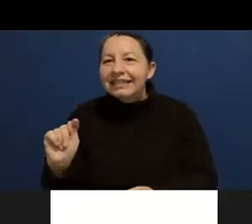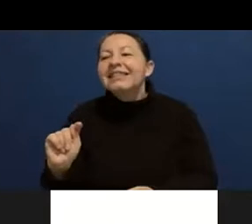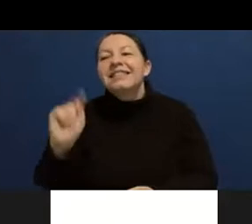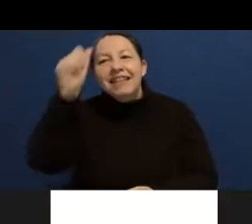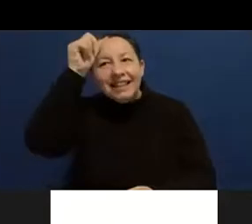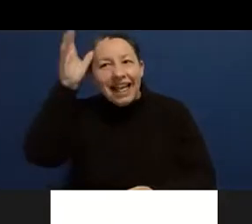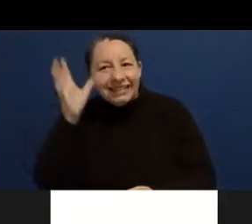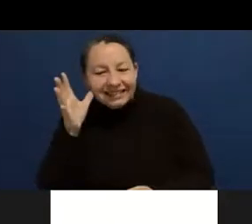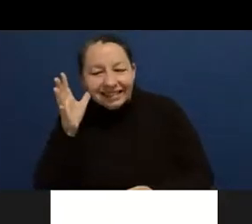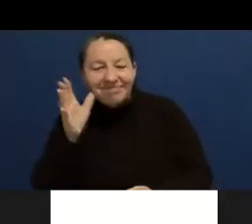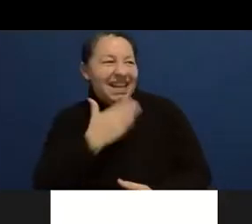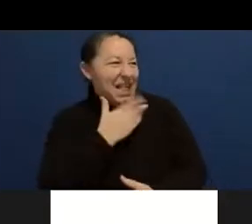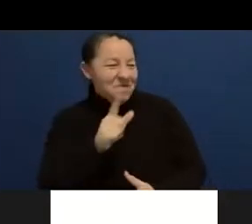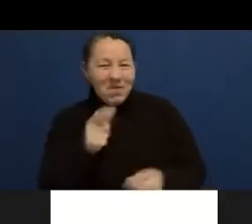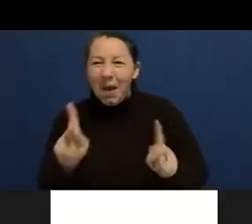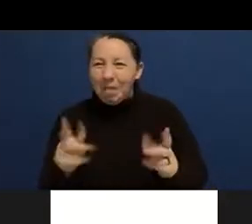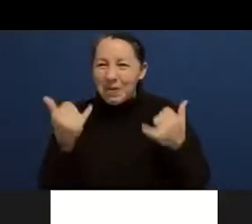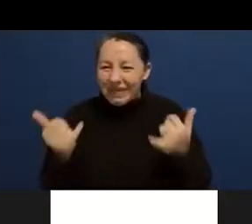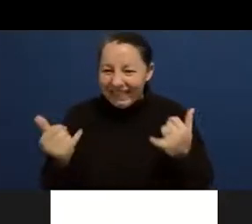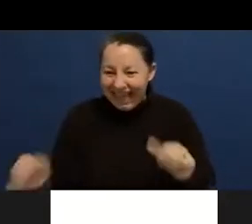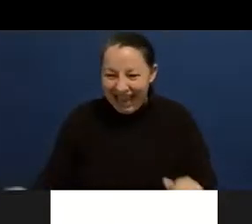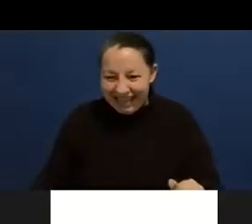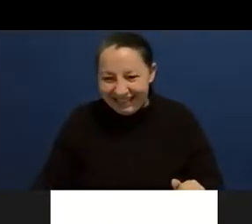Thank you for the opportunity today.